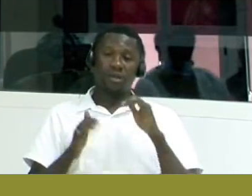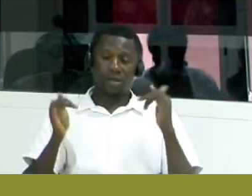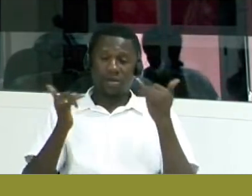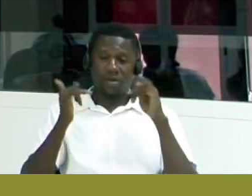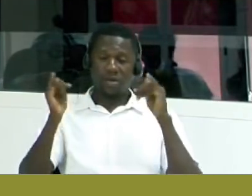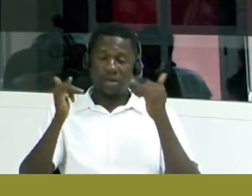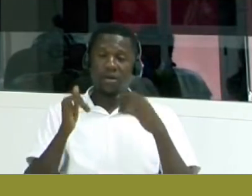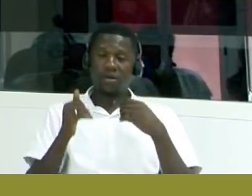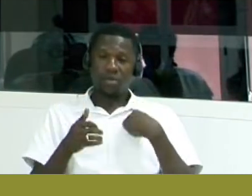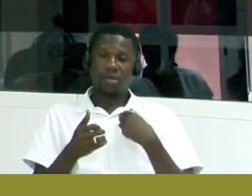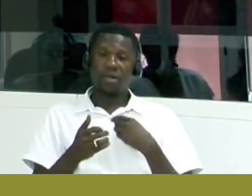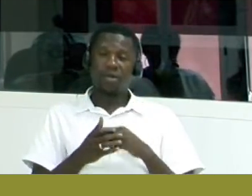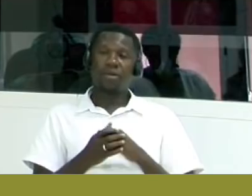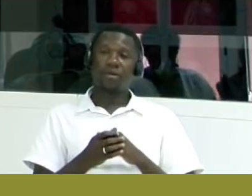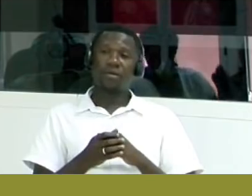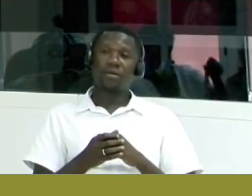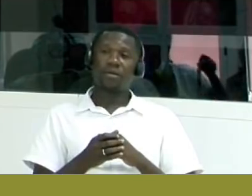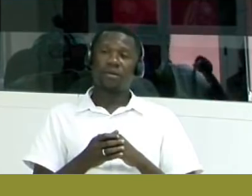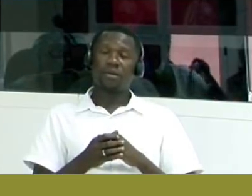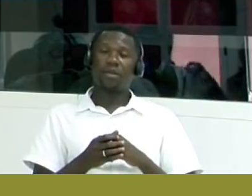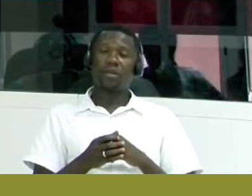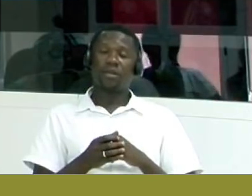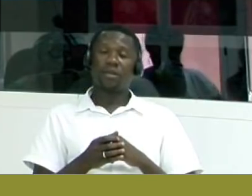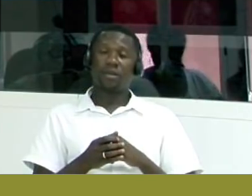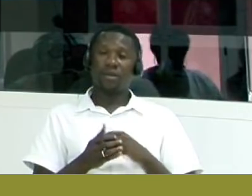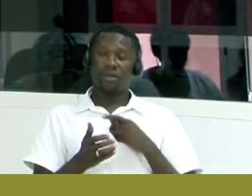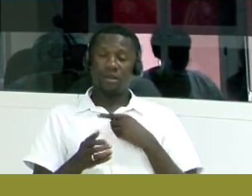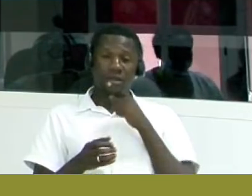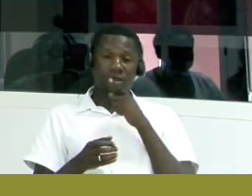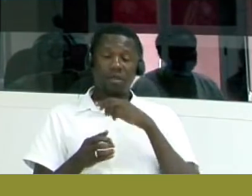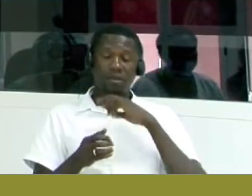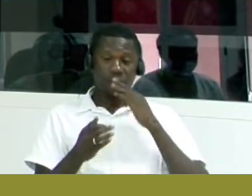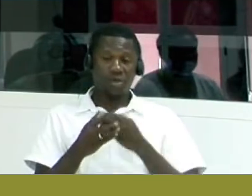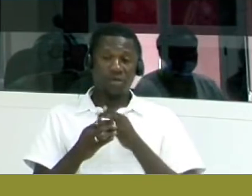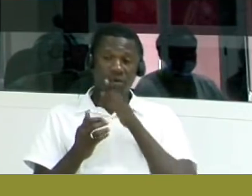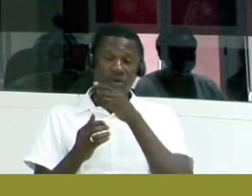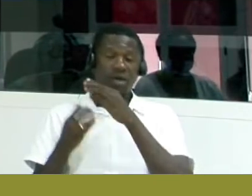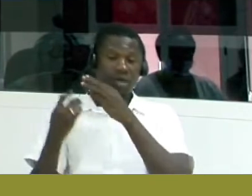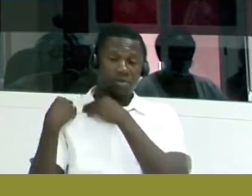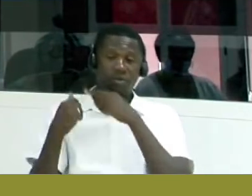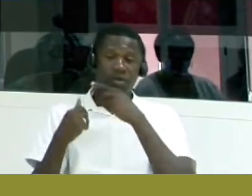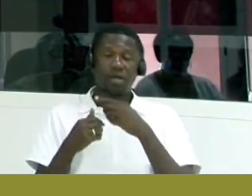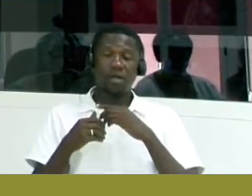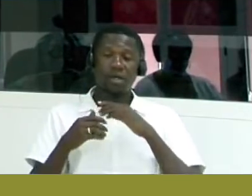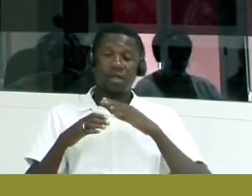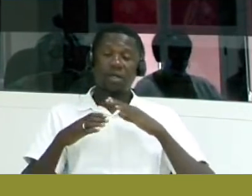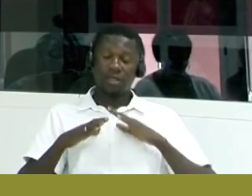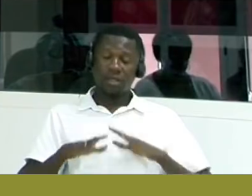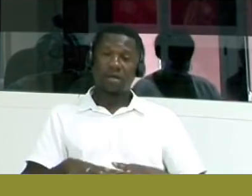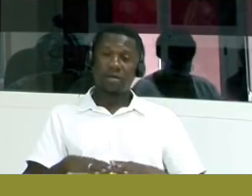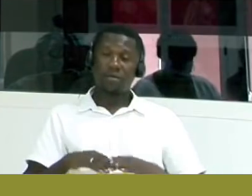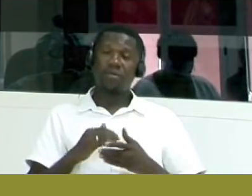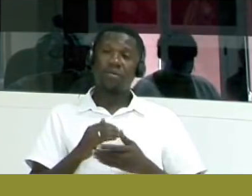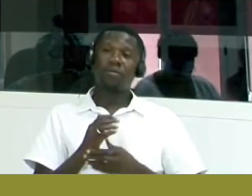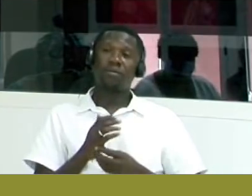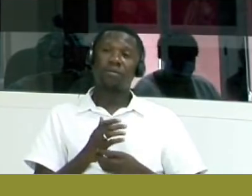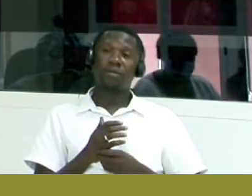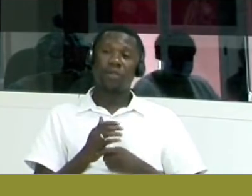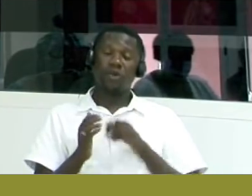Then she believed that you were responsible for that calm. That's why she congratulated you. Me. Yeah? Then